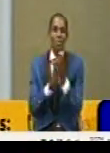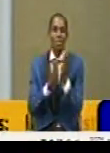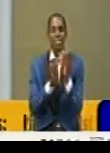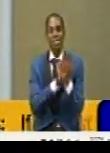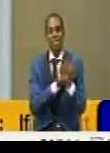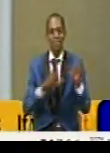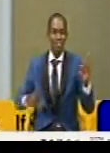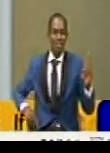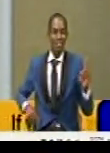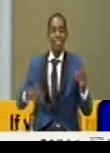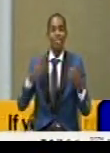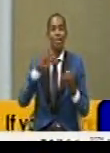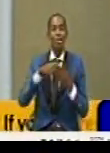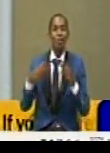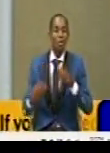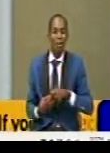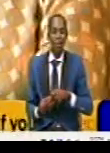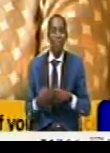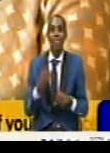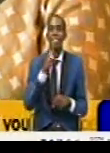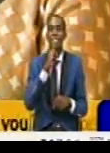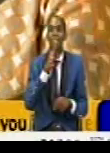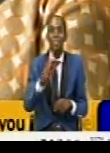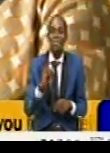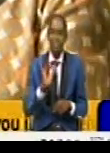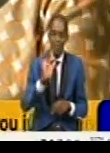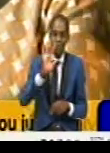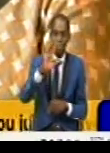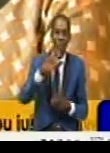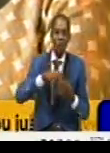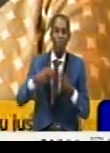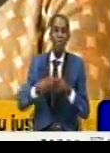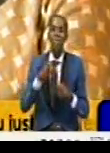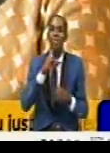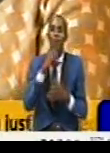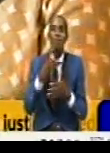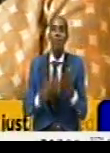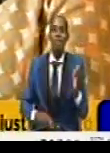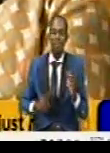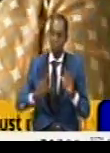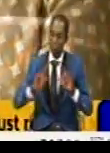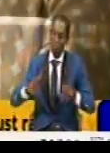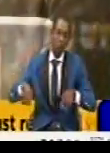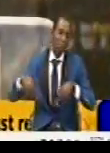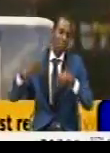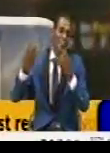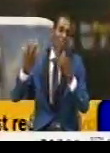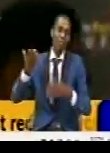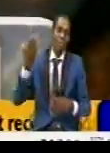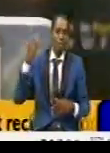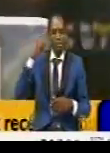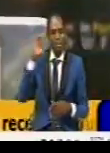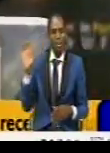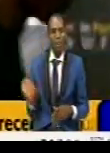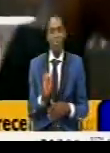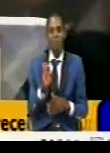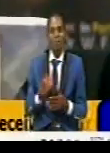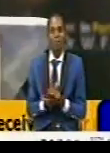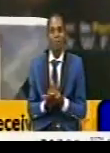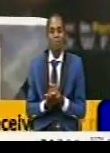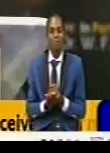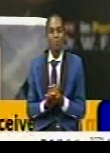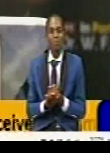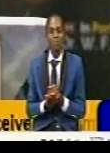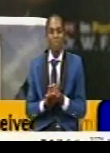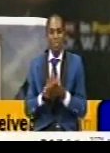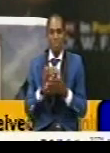today, the problem is gone. Praise the Lord. The problem, your problem.